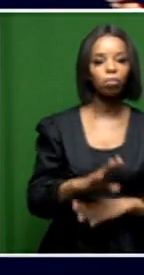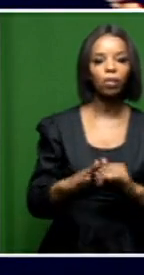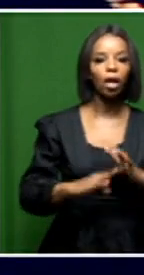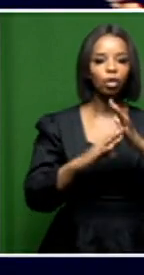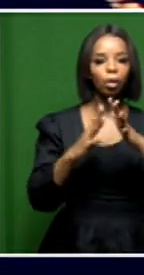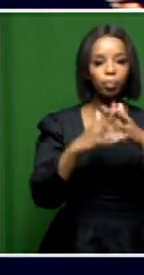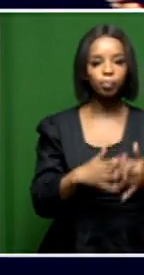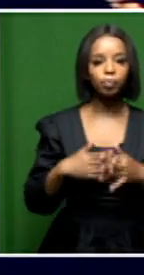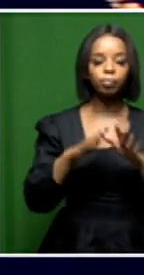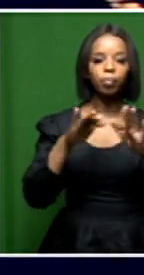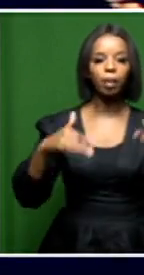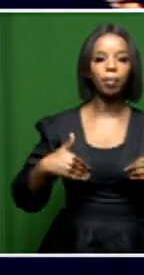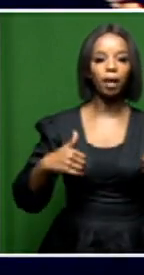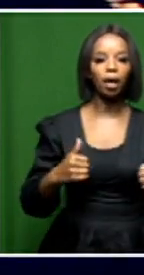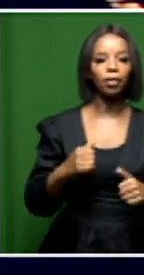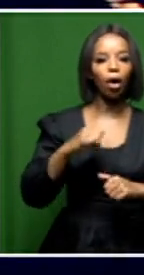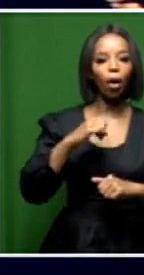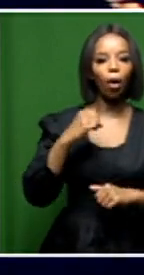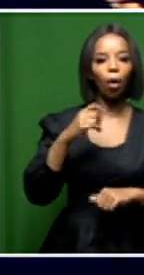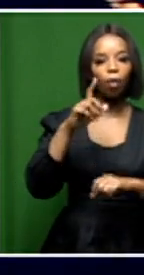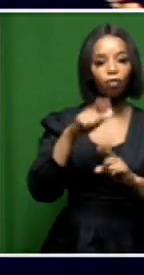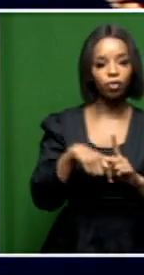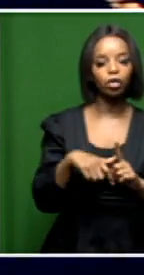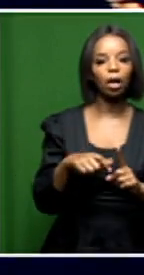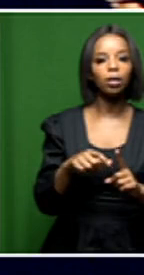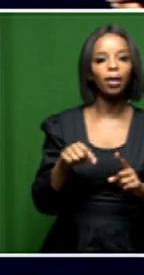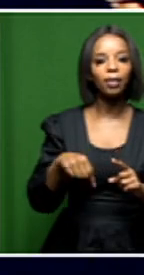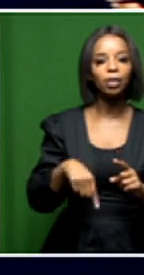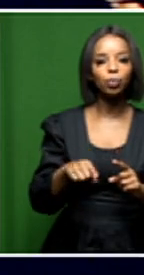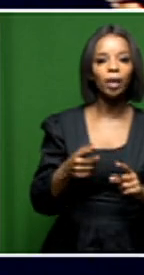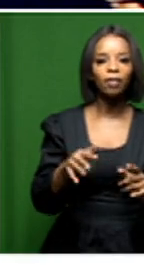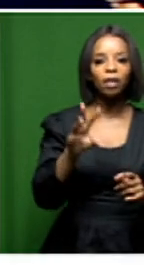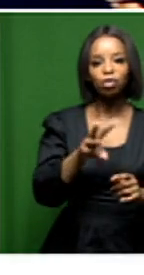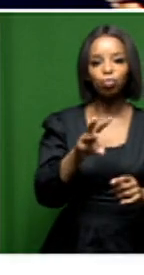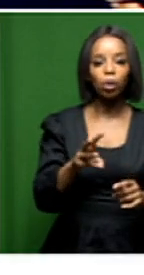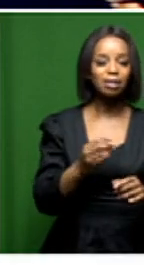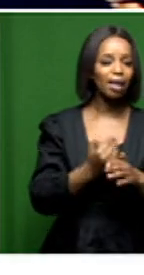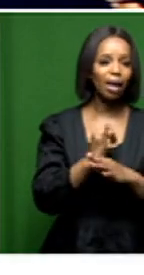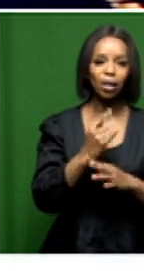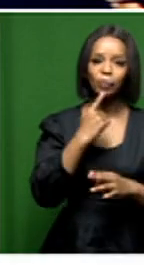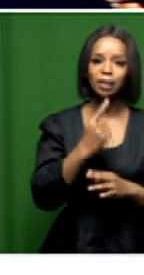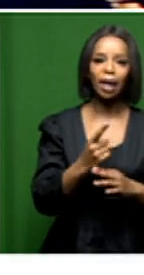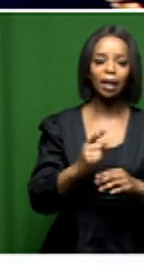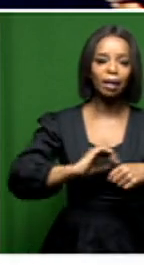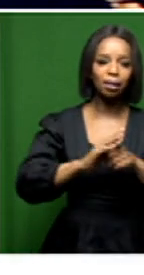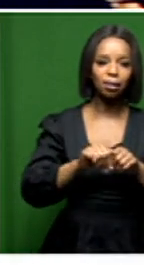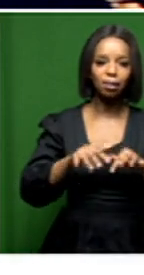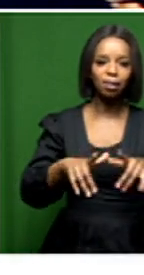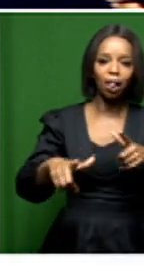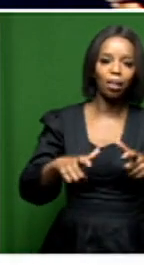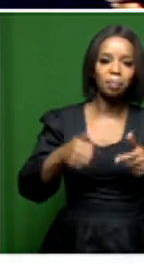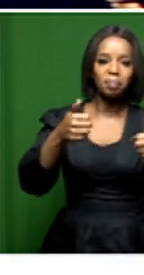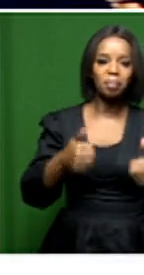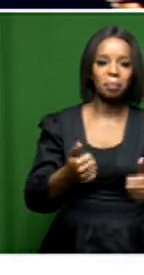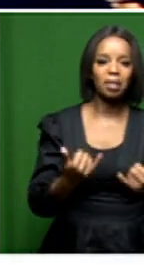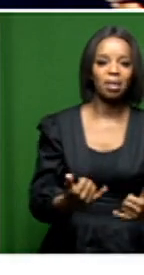The top U.S. public health official warned this week that it was still too early to talk about COVID-19 being under control,